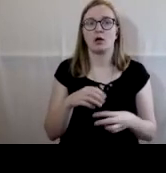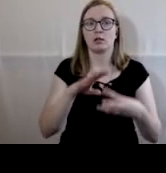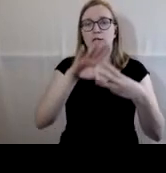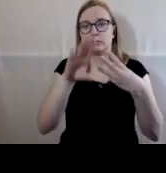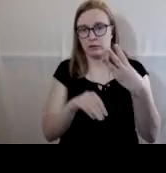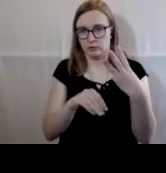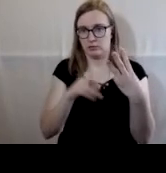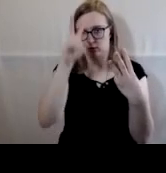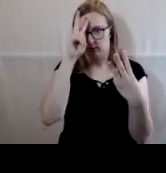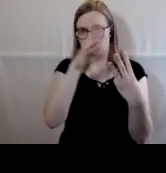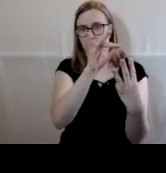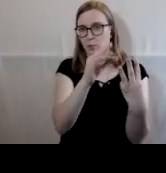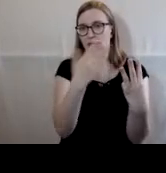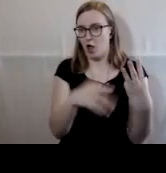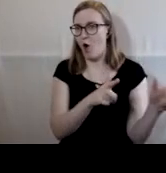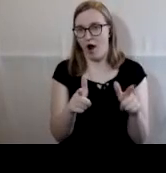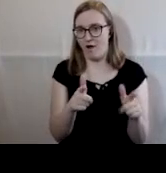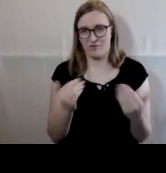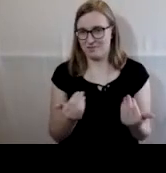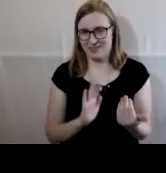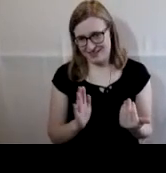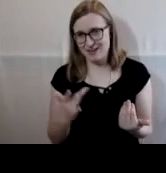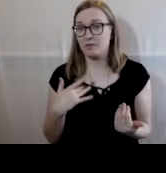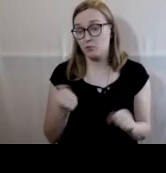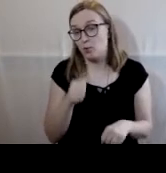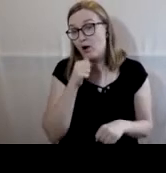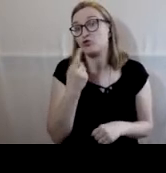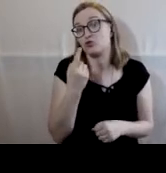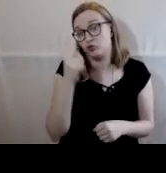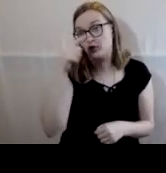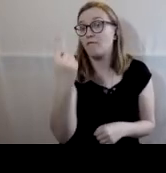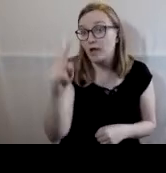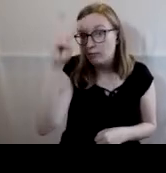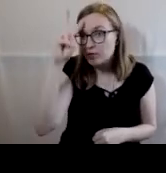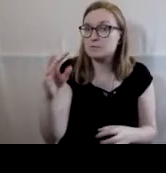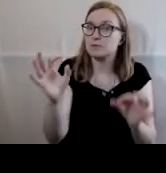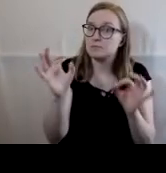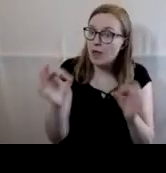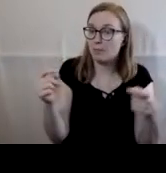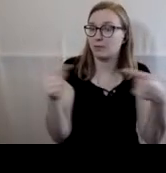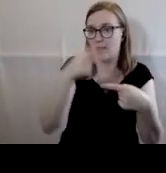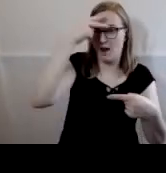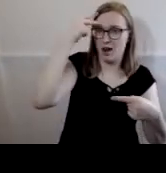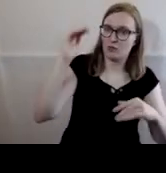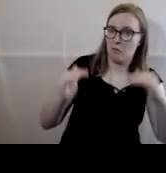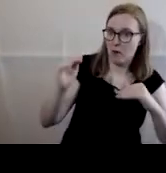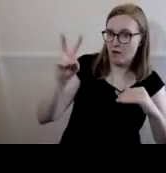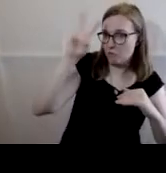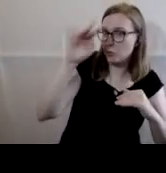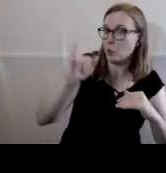worth benchmarking Lithuania's curriculum against. What would they be in which areas?